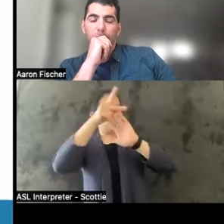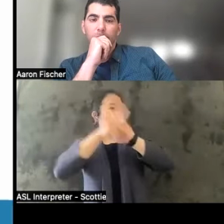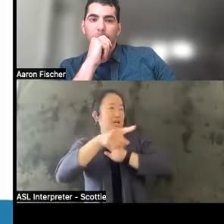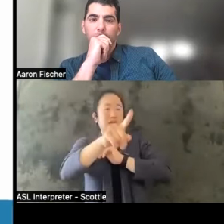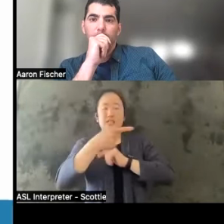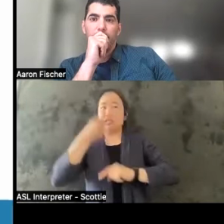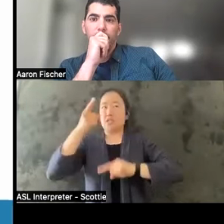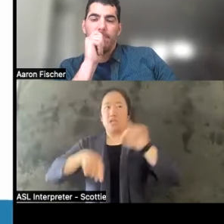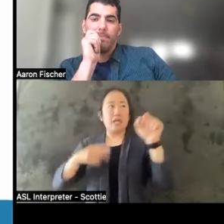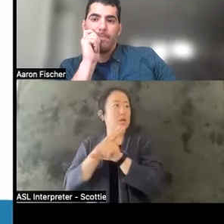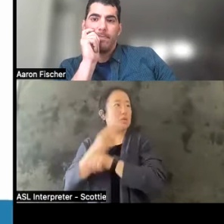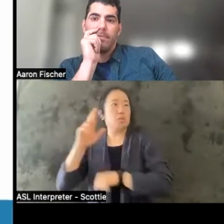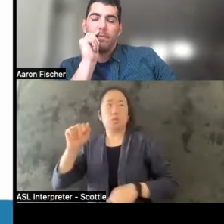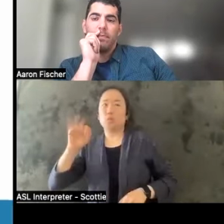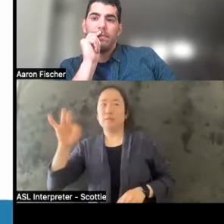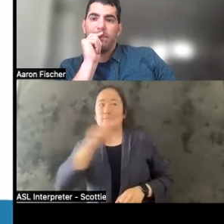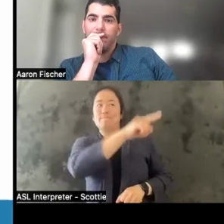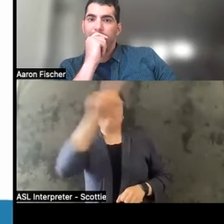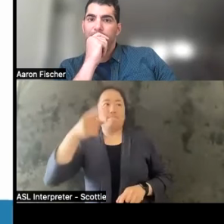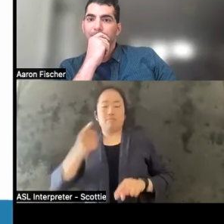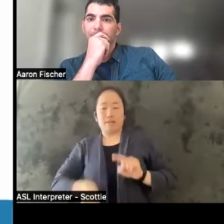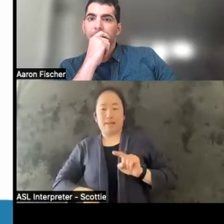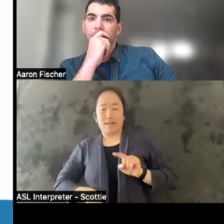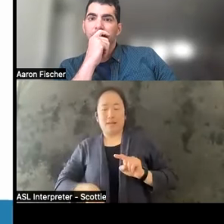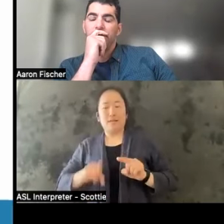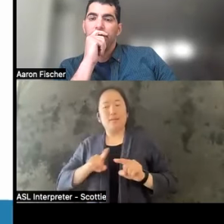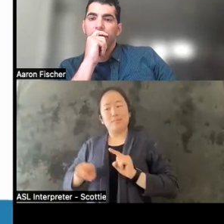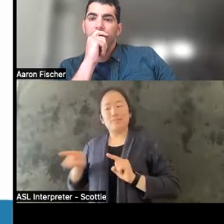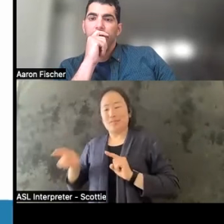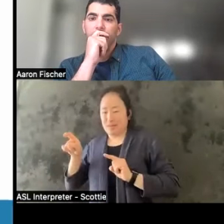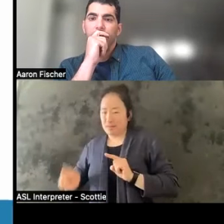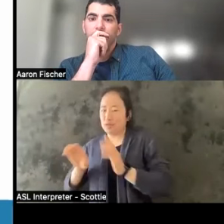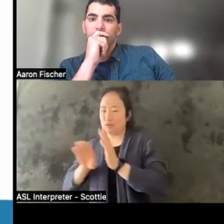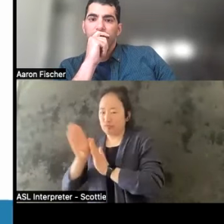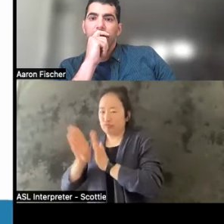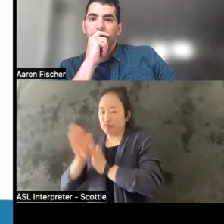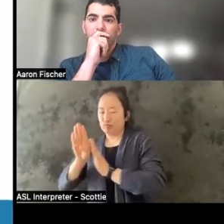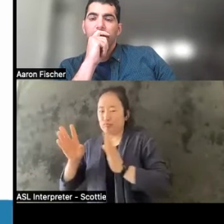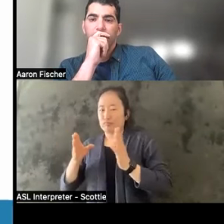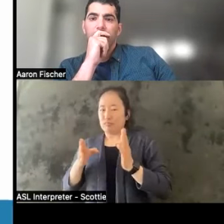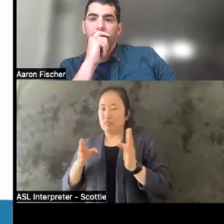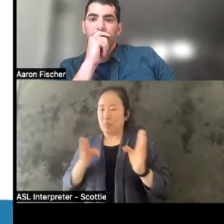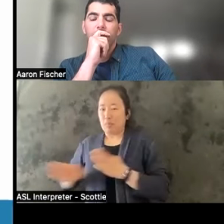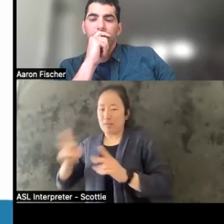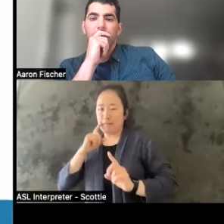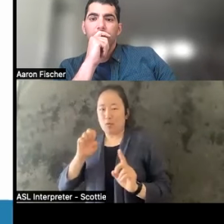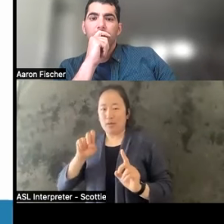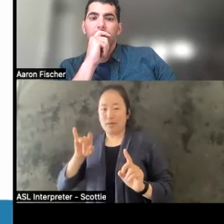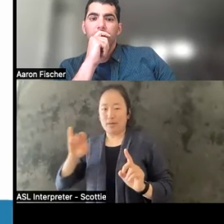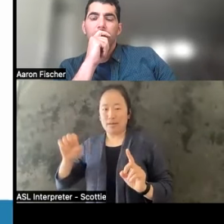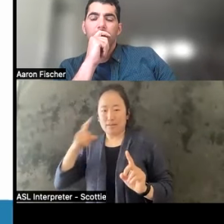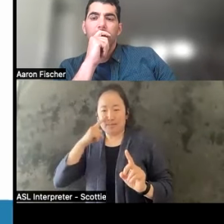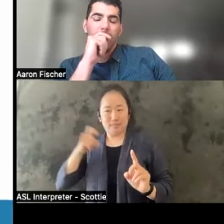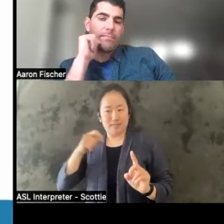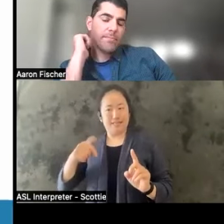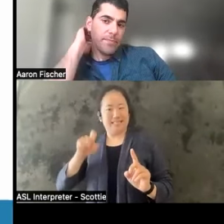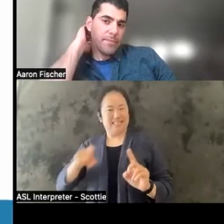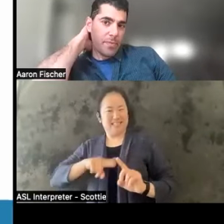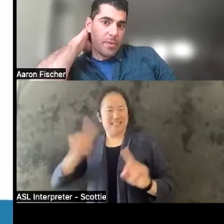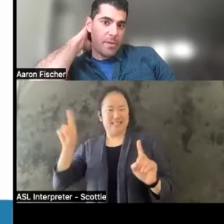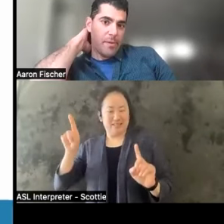a plan for Eddie that will be different from that, because Eddie needs something different. The other